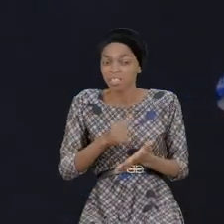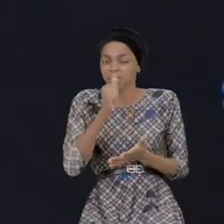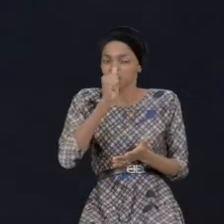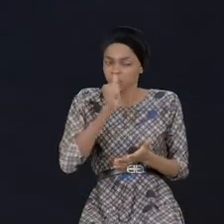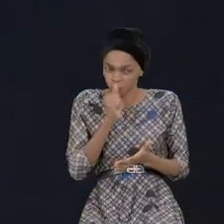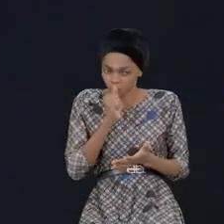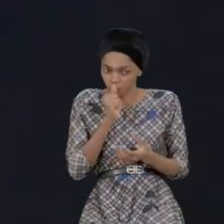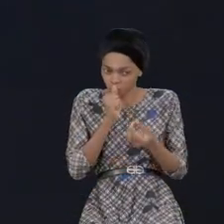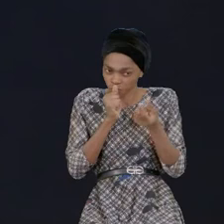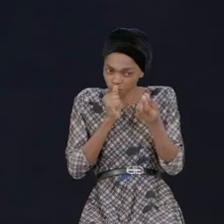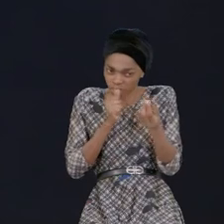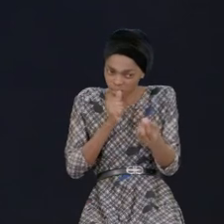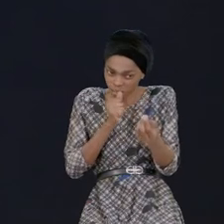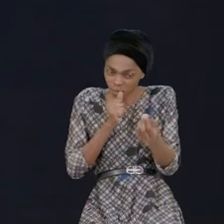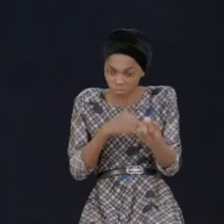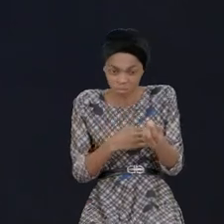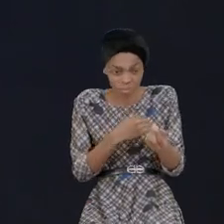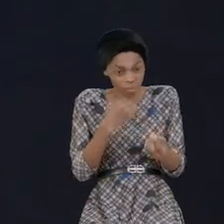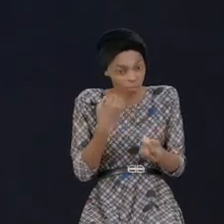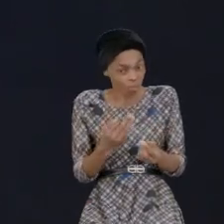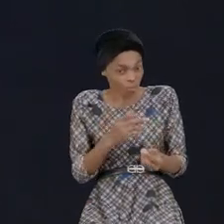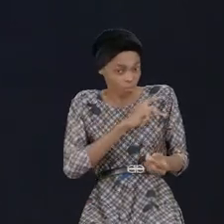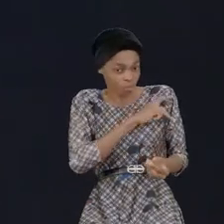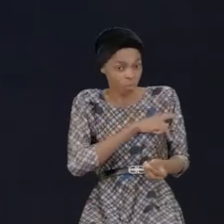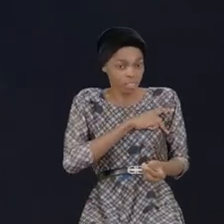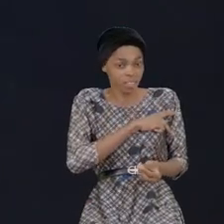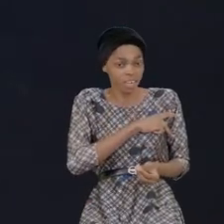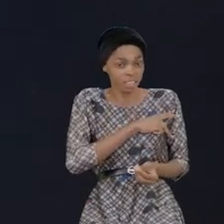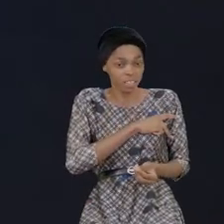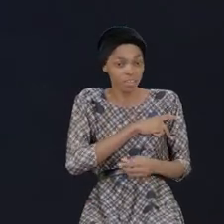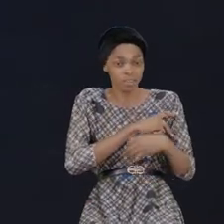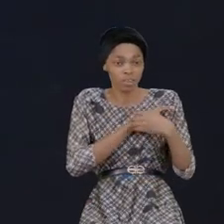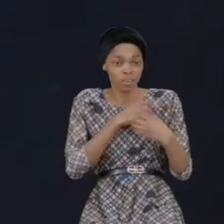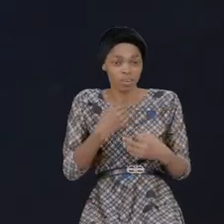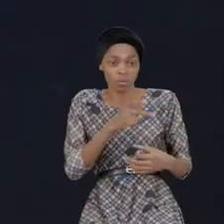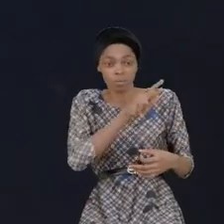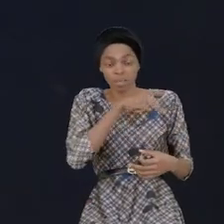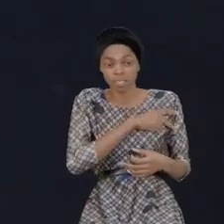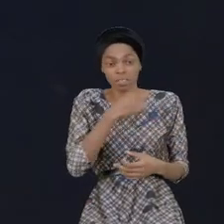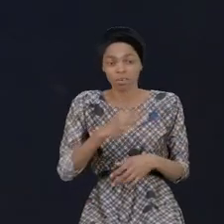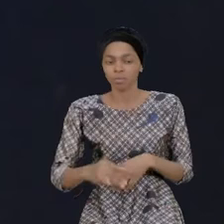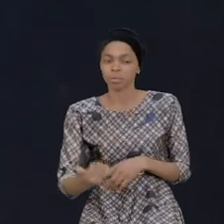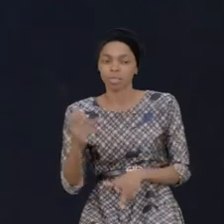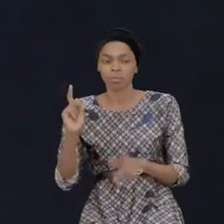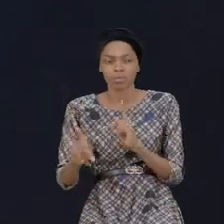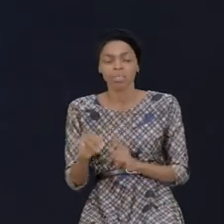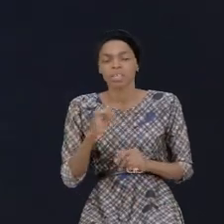of personality of other people. It suffers the misunderstanding of other people. It